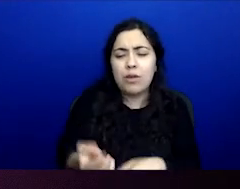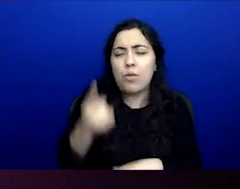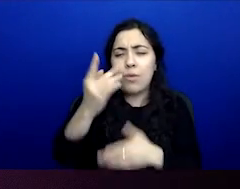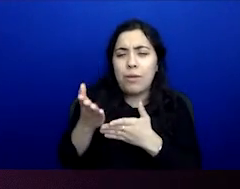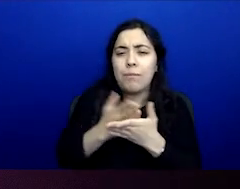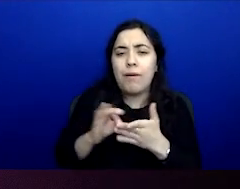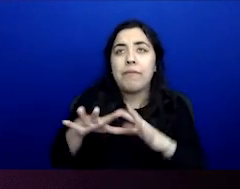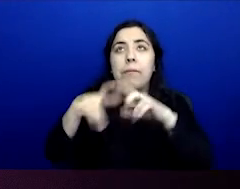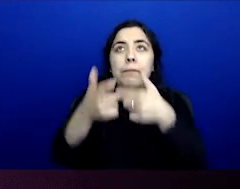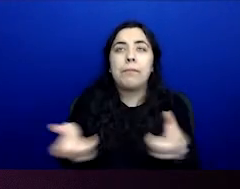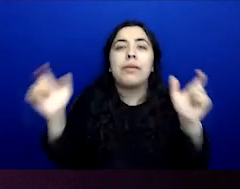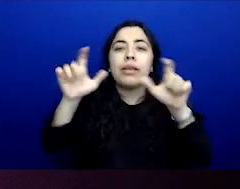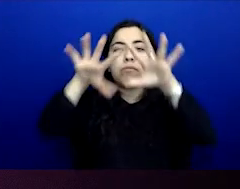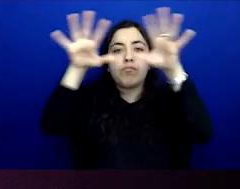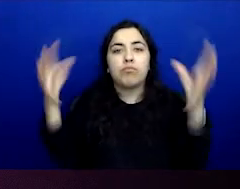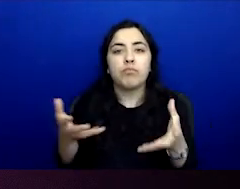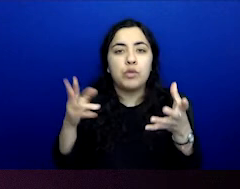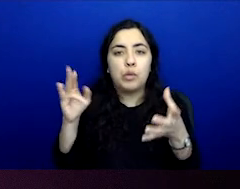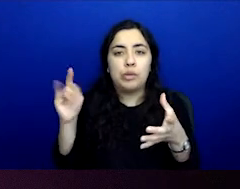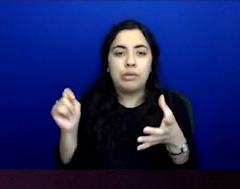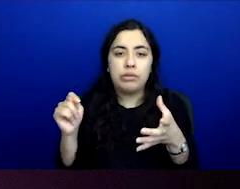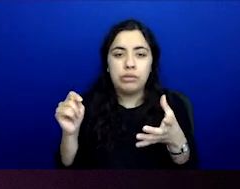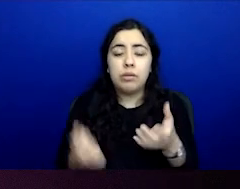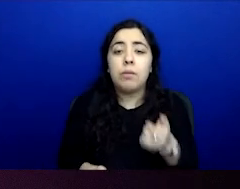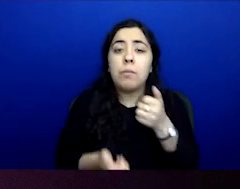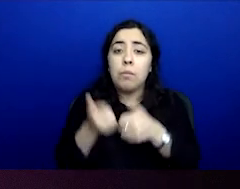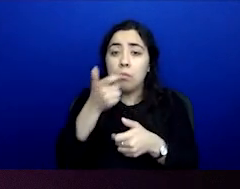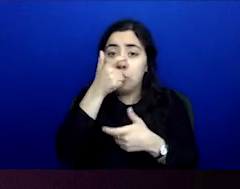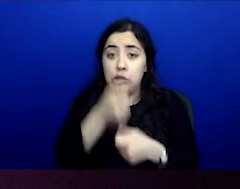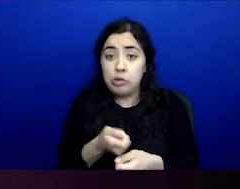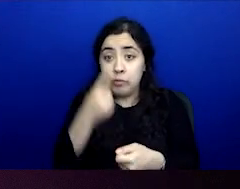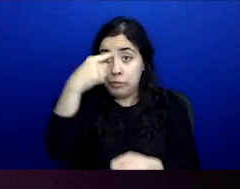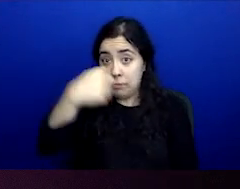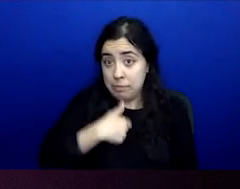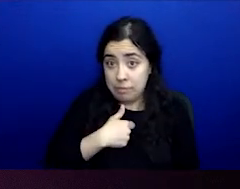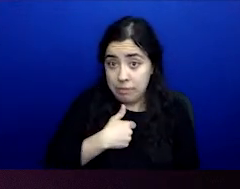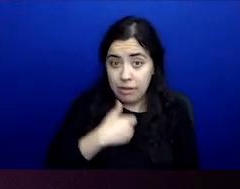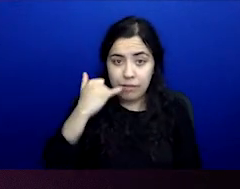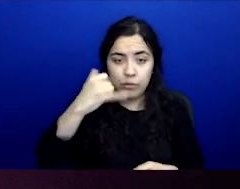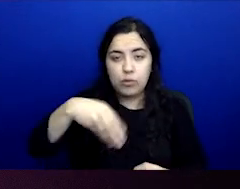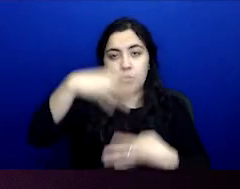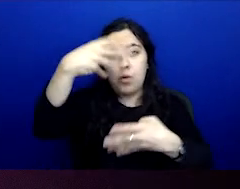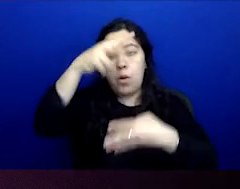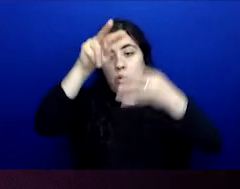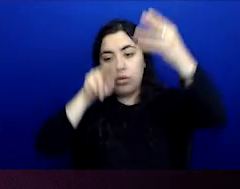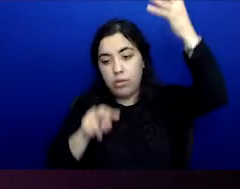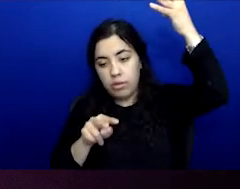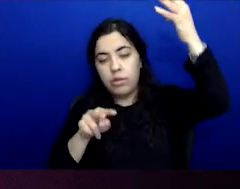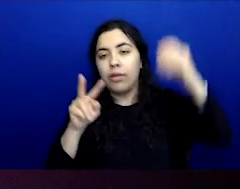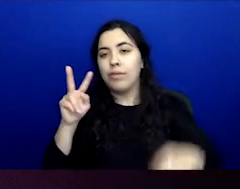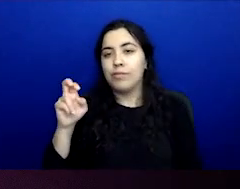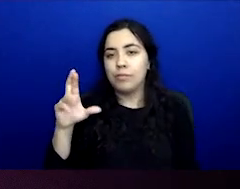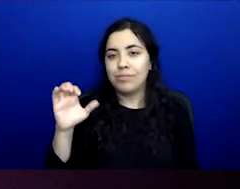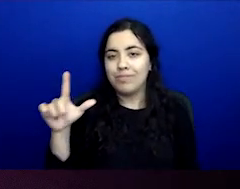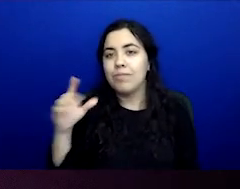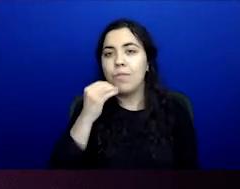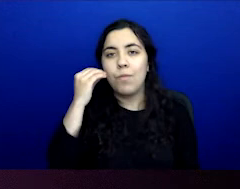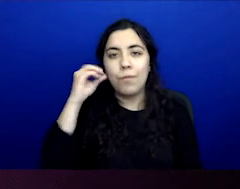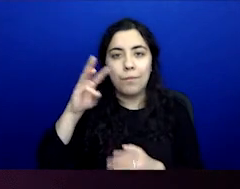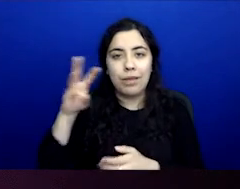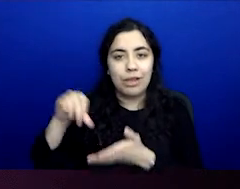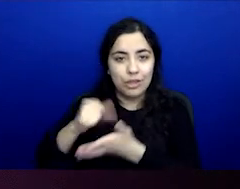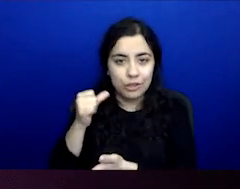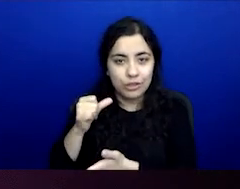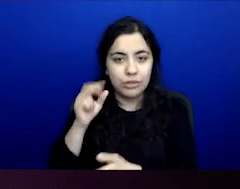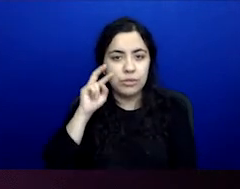big cohesive unit. The more interesting thing for me is if you scroll down on the Vercel homepage, we actually